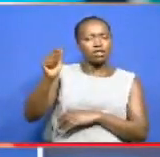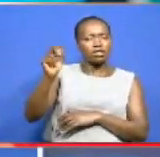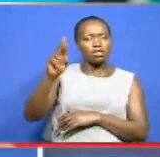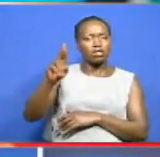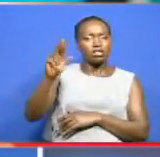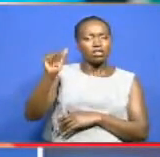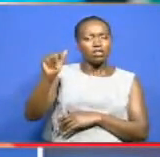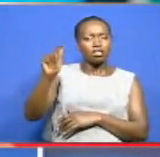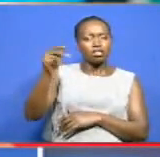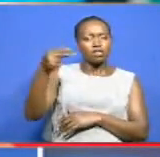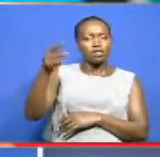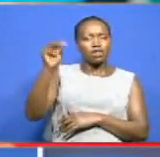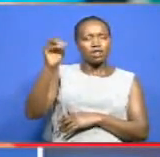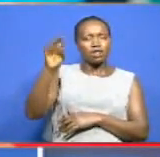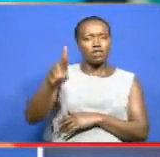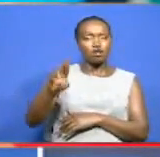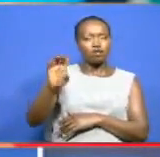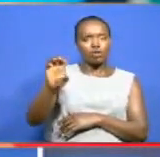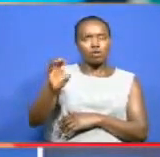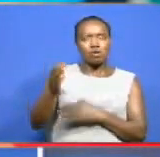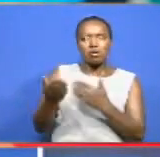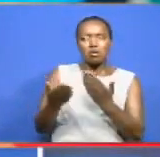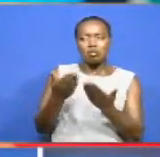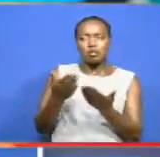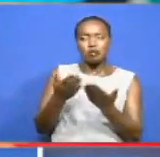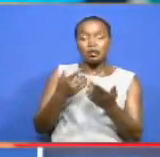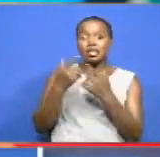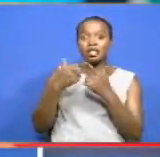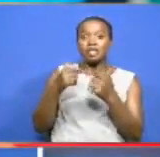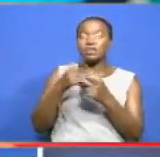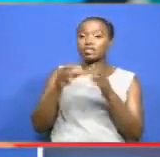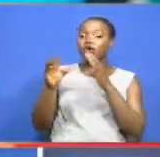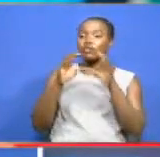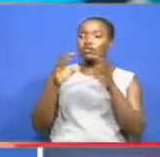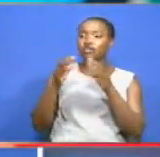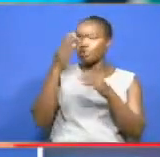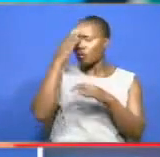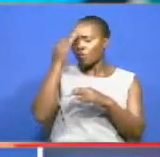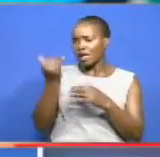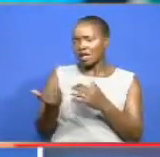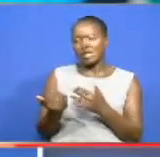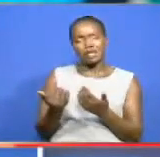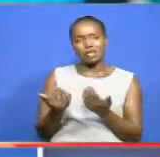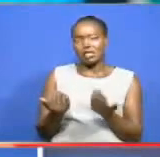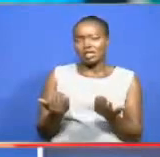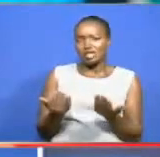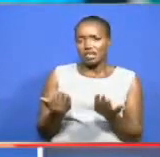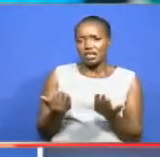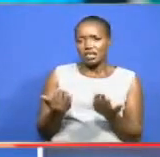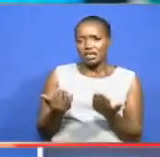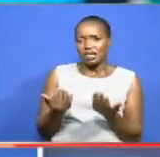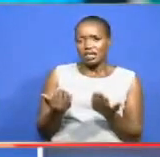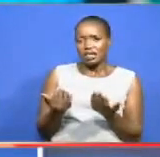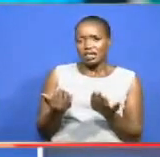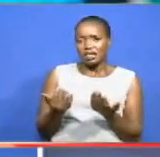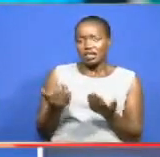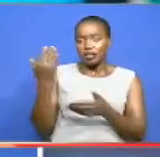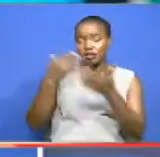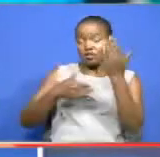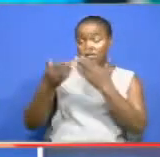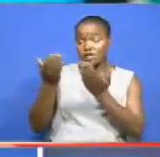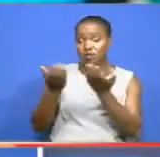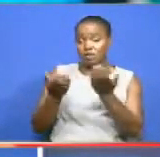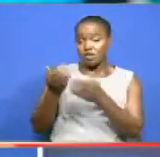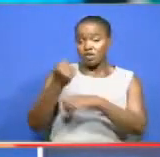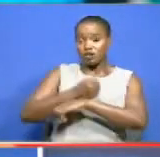Edna Muni, maybe you can warm us up into the conversation. Why is Strathmore Business School here, and why